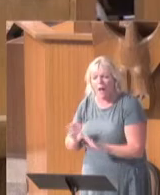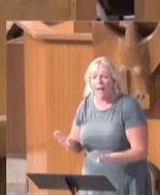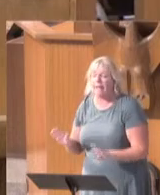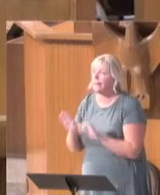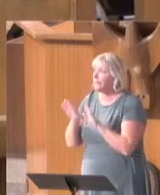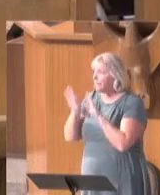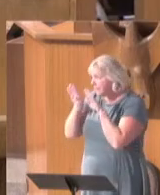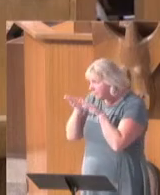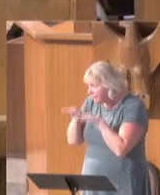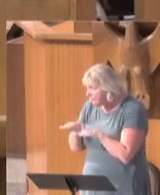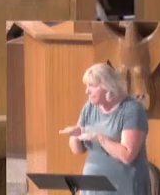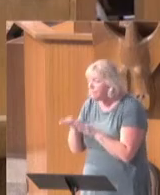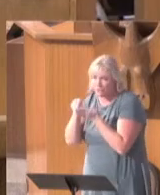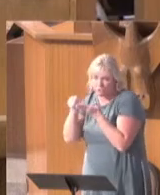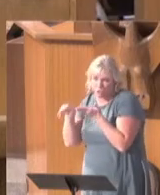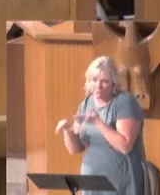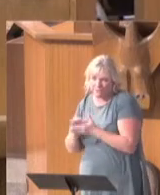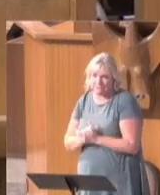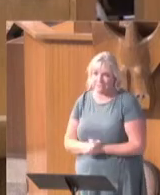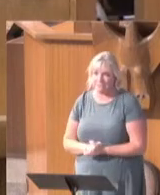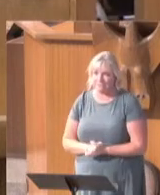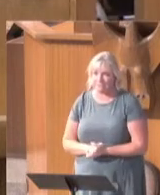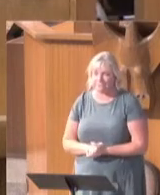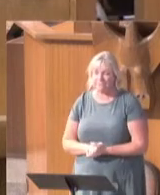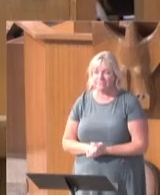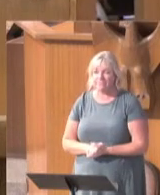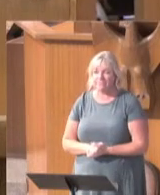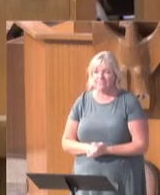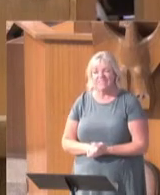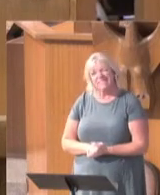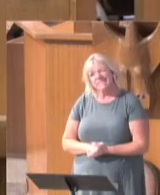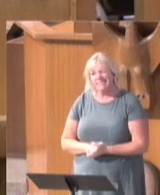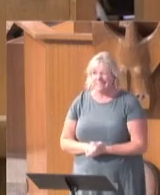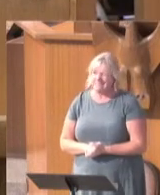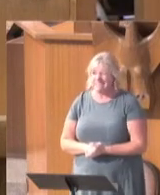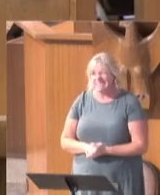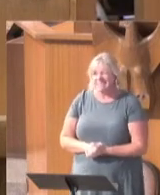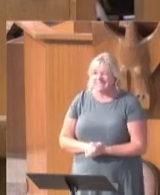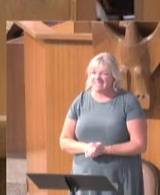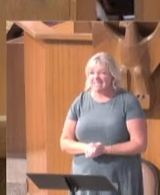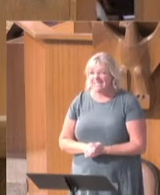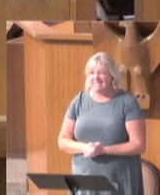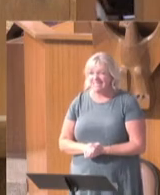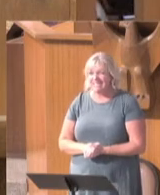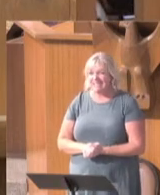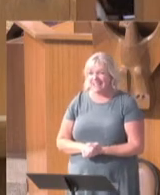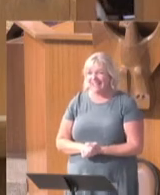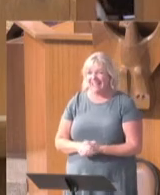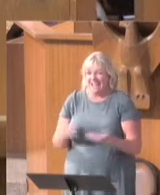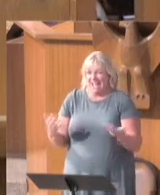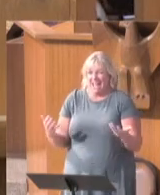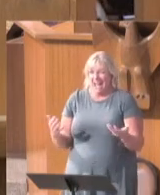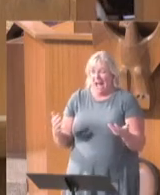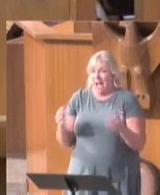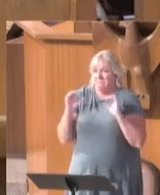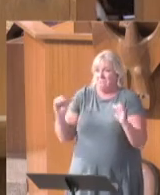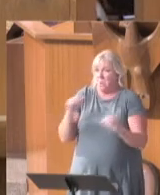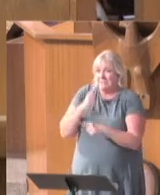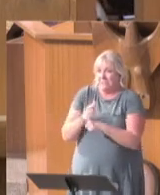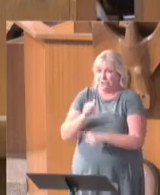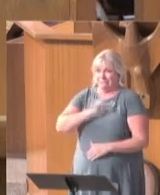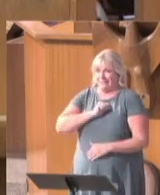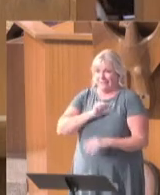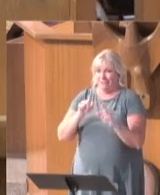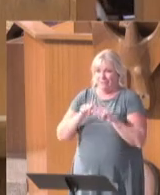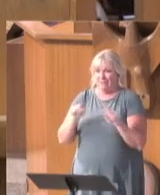his feet as a student. I don't even have a sister, but I still roll